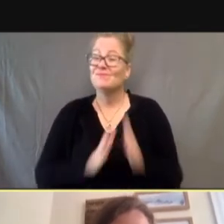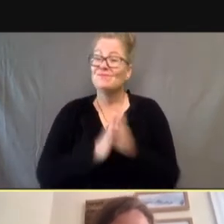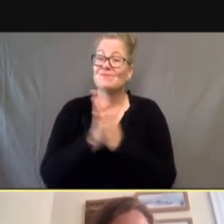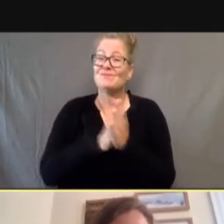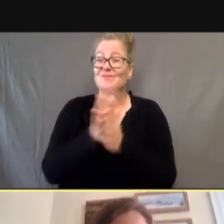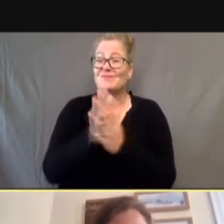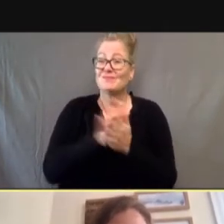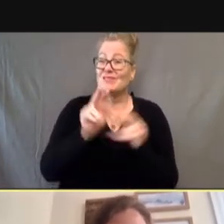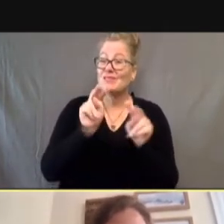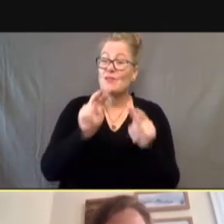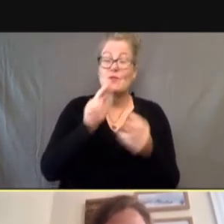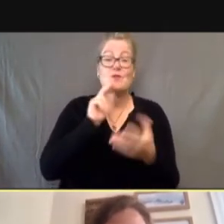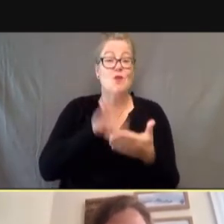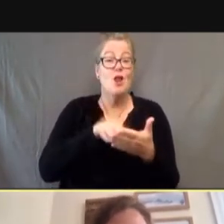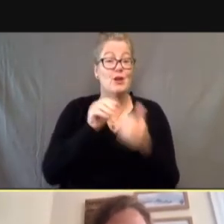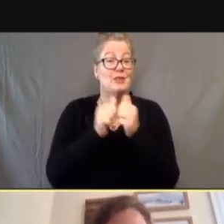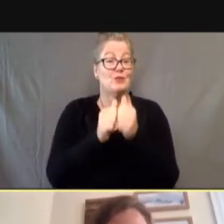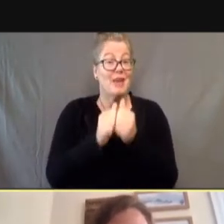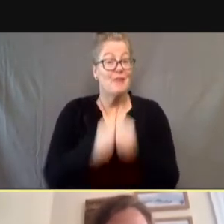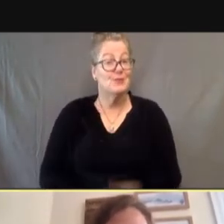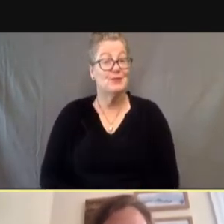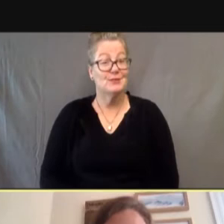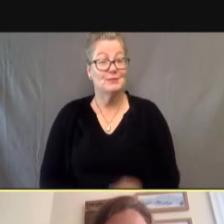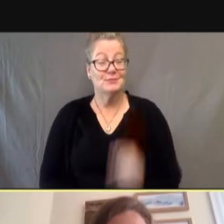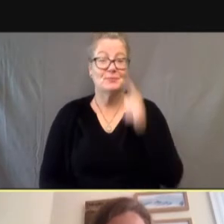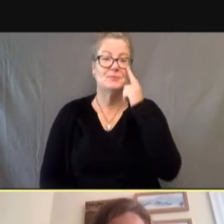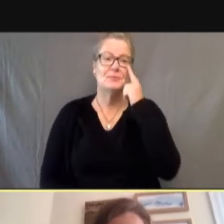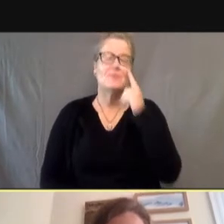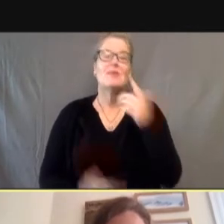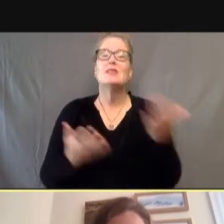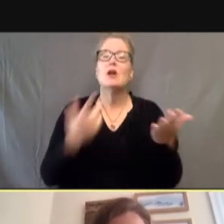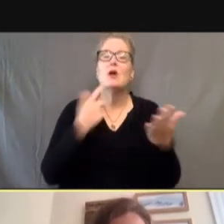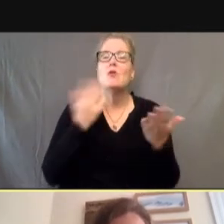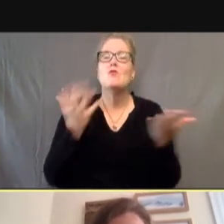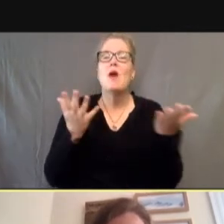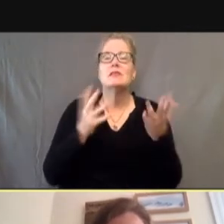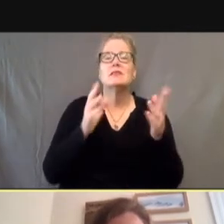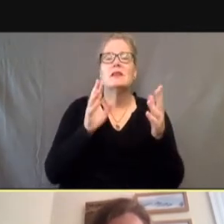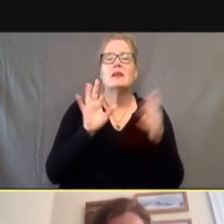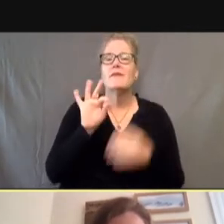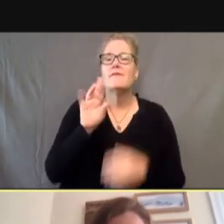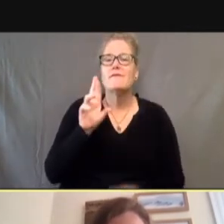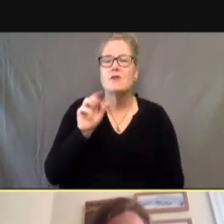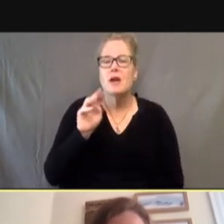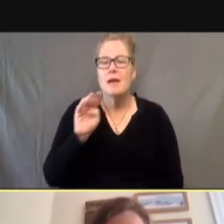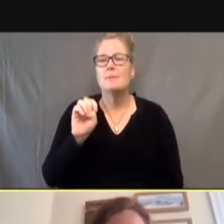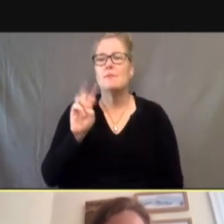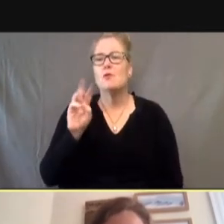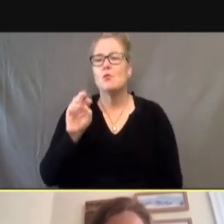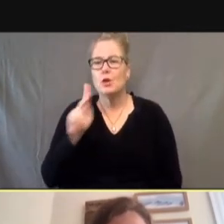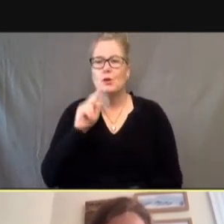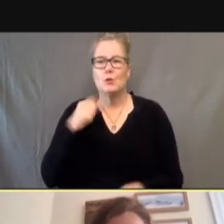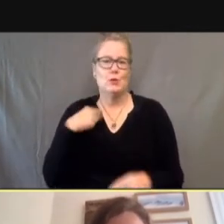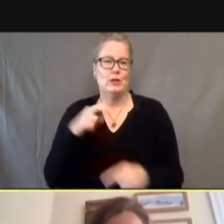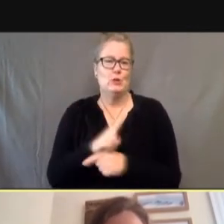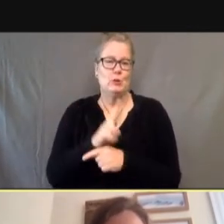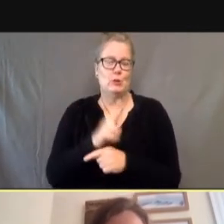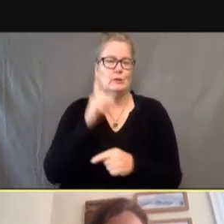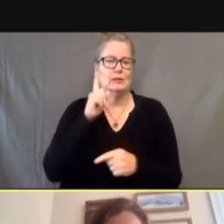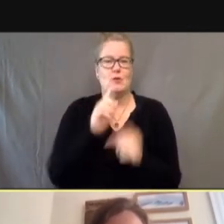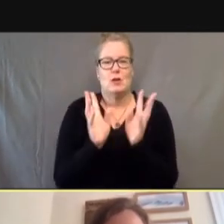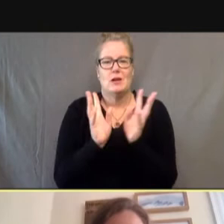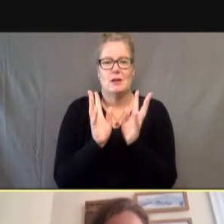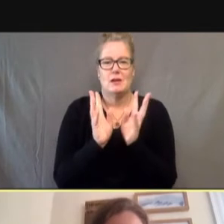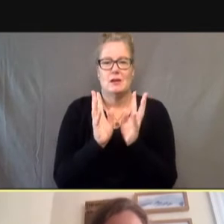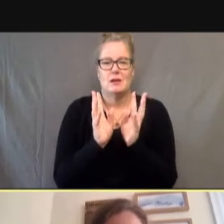Next, I want to introduce the frameworks that we use to think about disability. I know this is a conference about